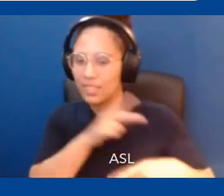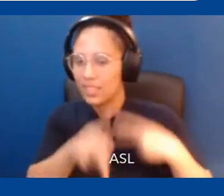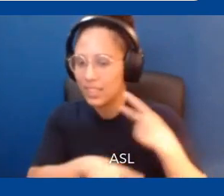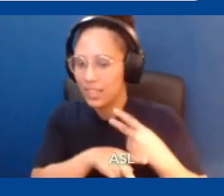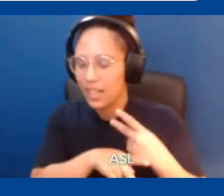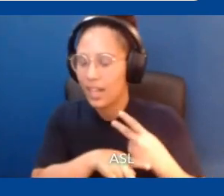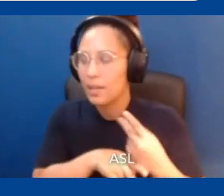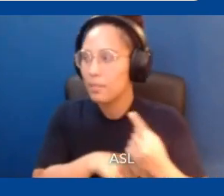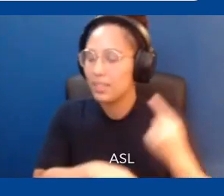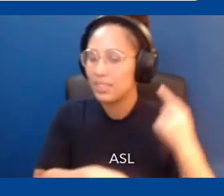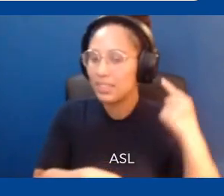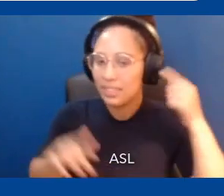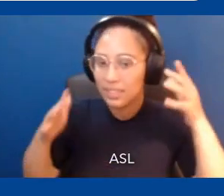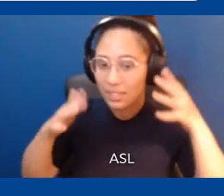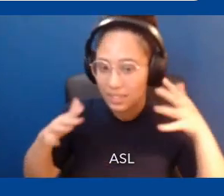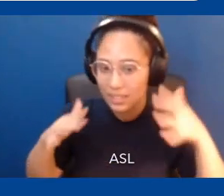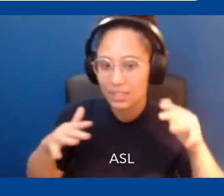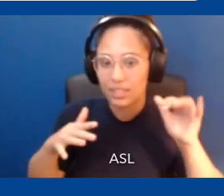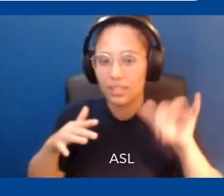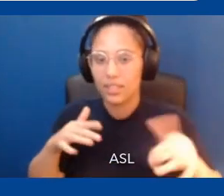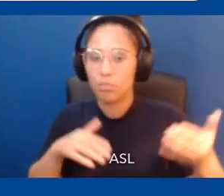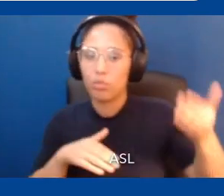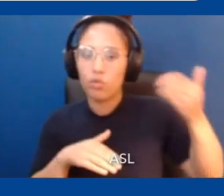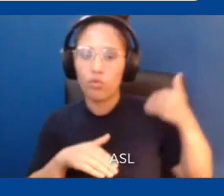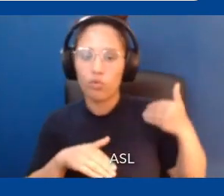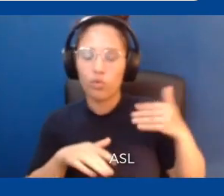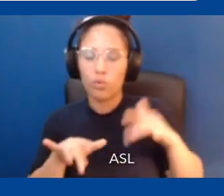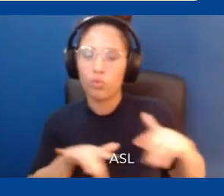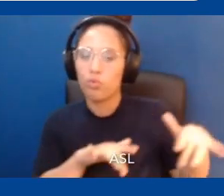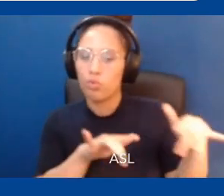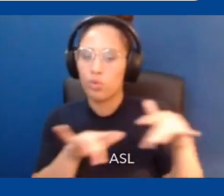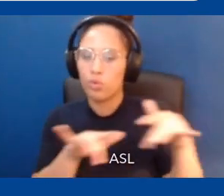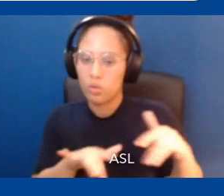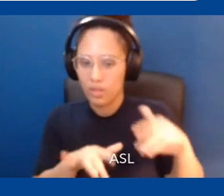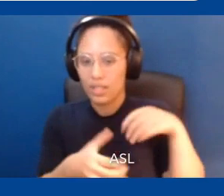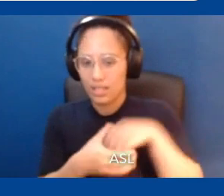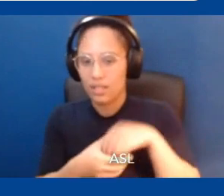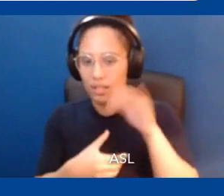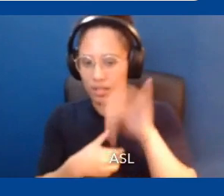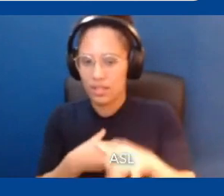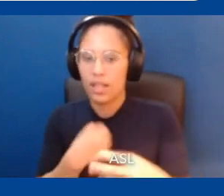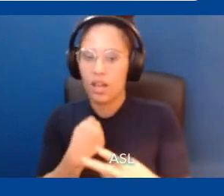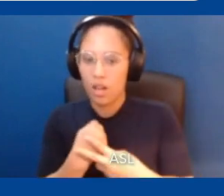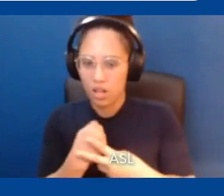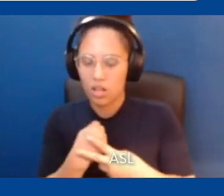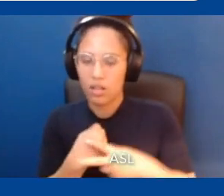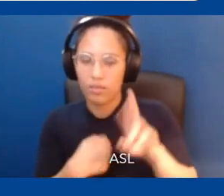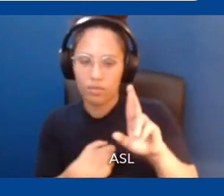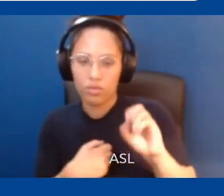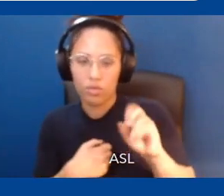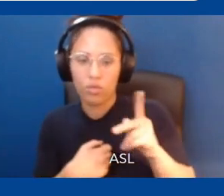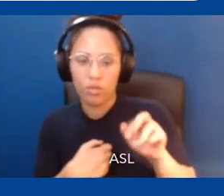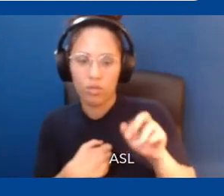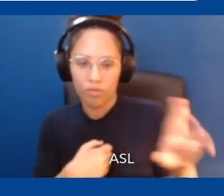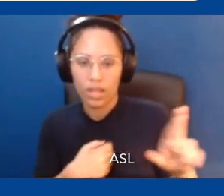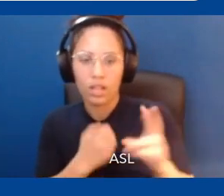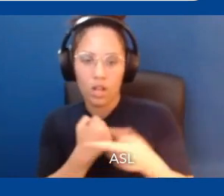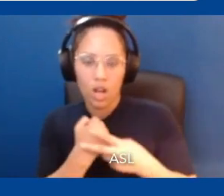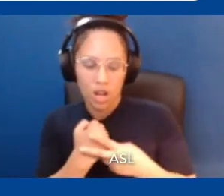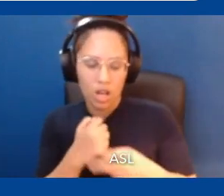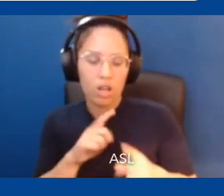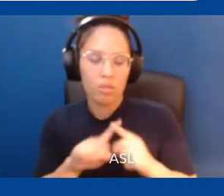uh, that were recorded in Michael Rockefeller archive, but then interpreted by